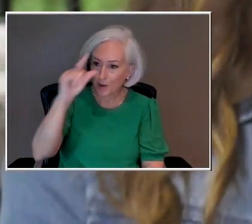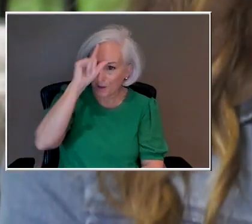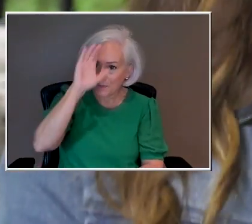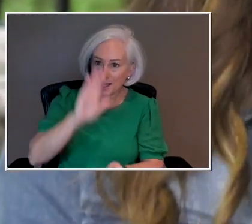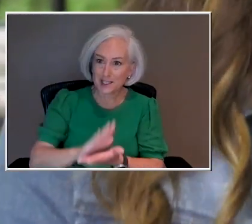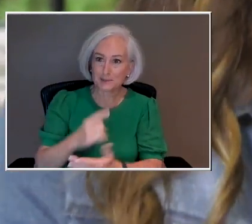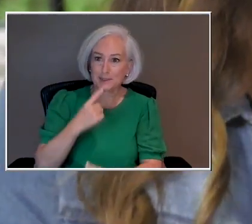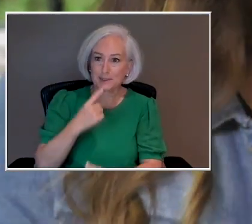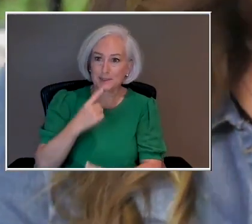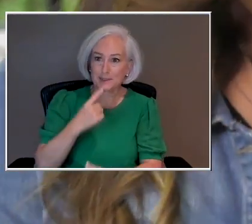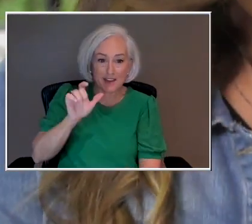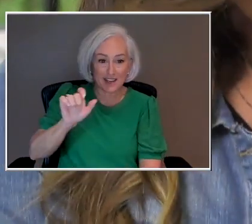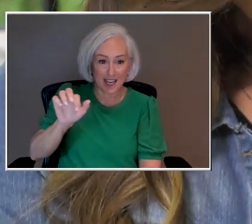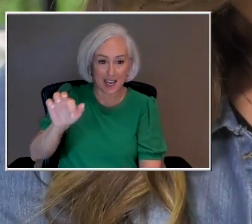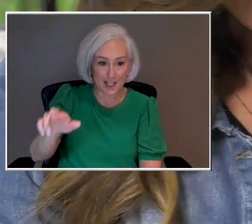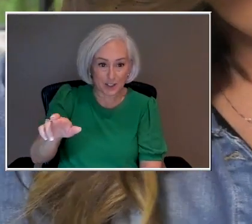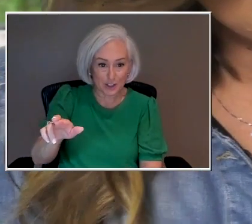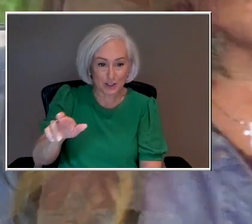Sorry.